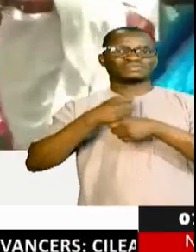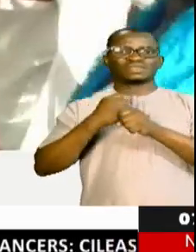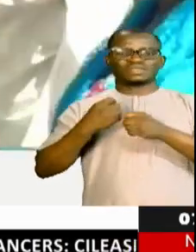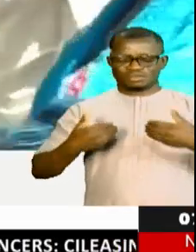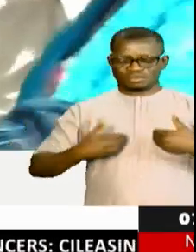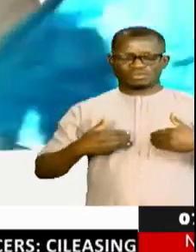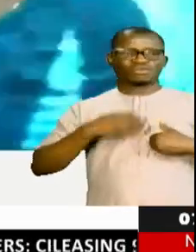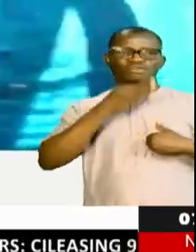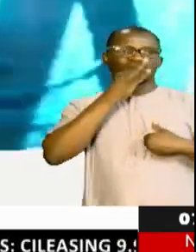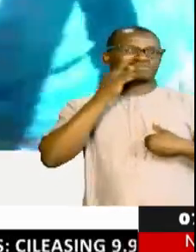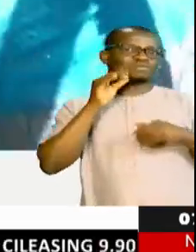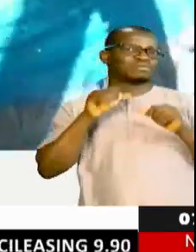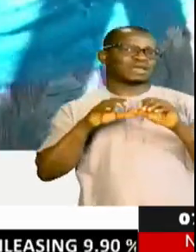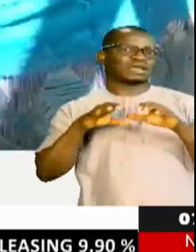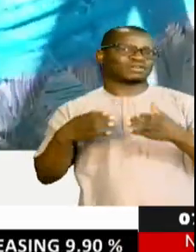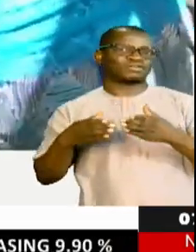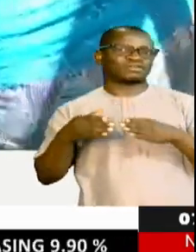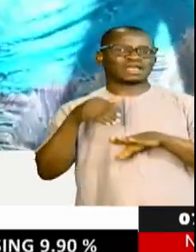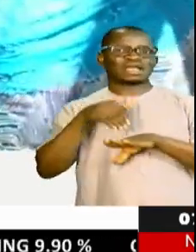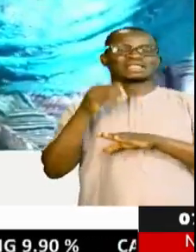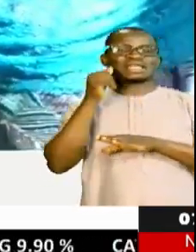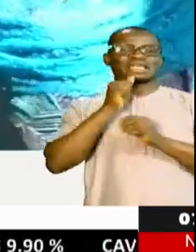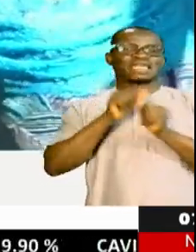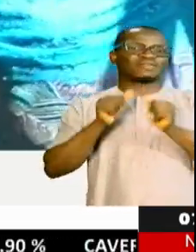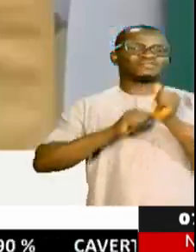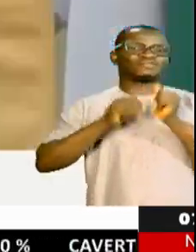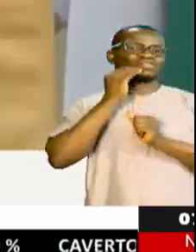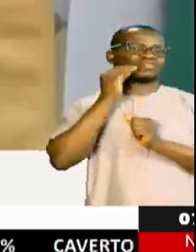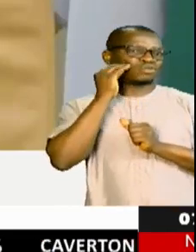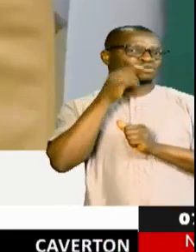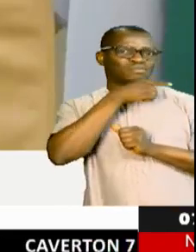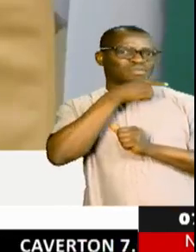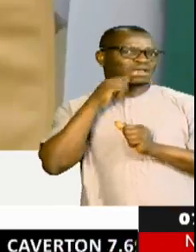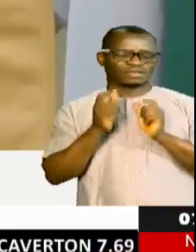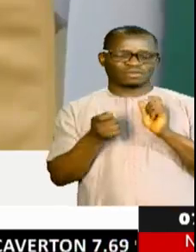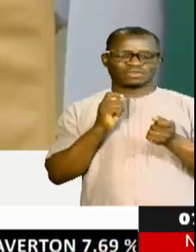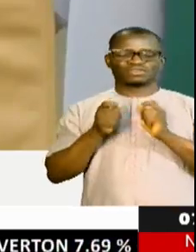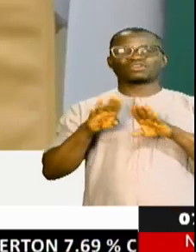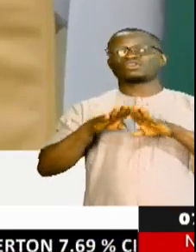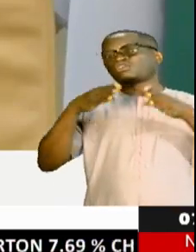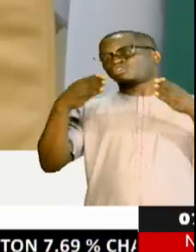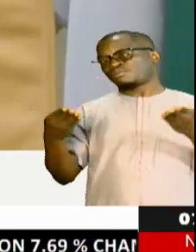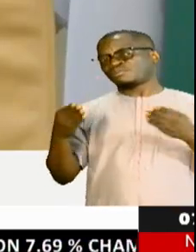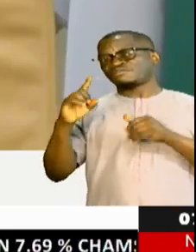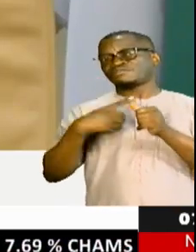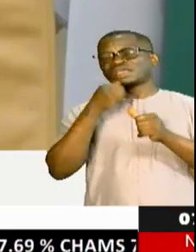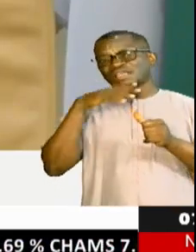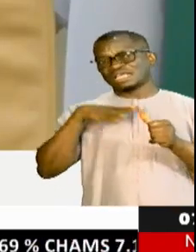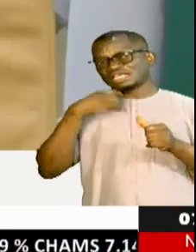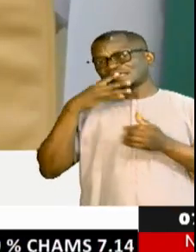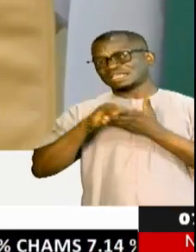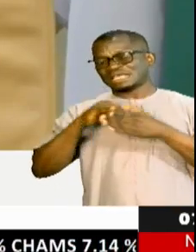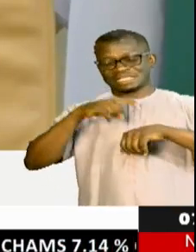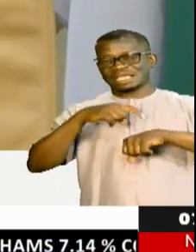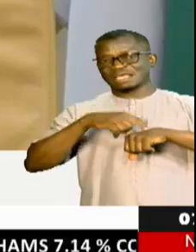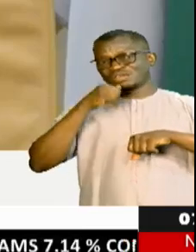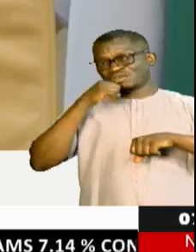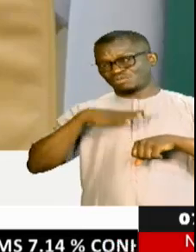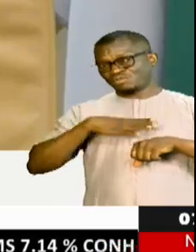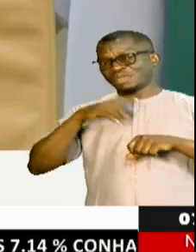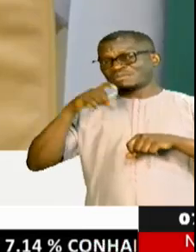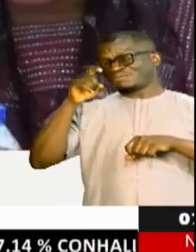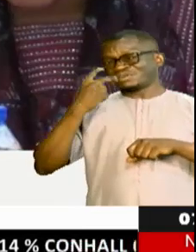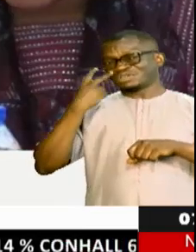was launched and the Every Home a Garden competition was unveiled, the First Lady says it is time for women to also